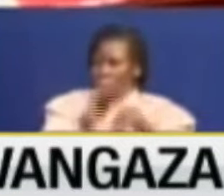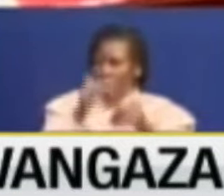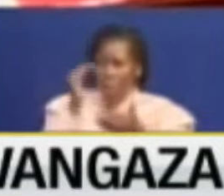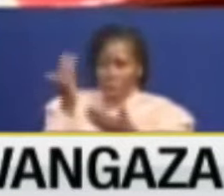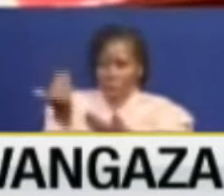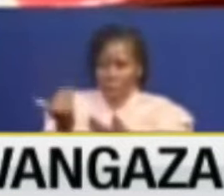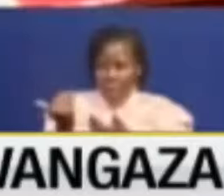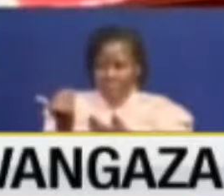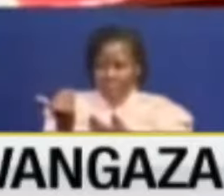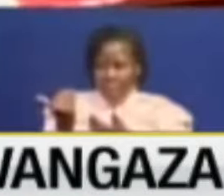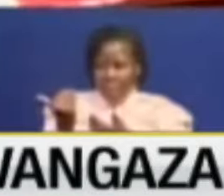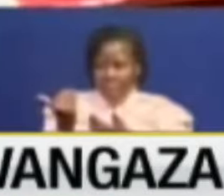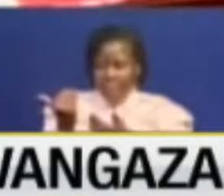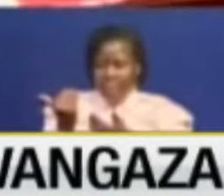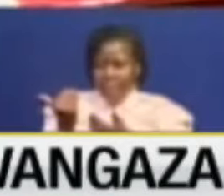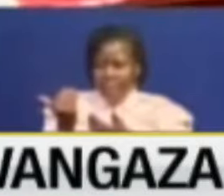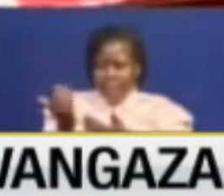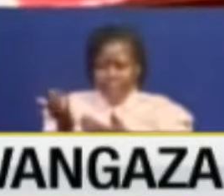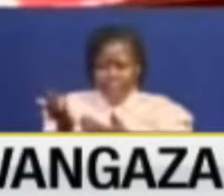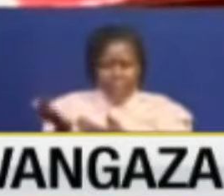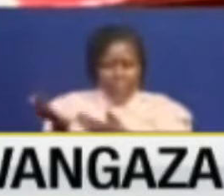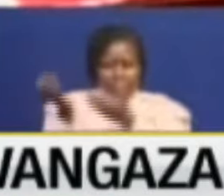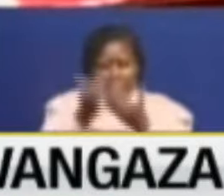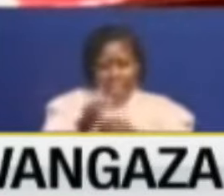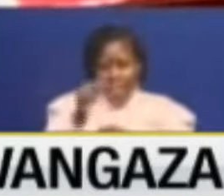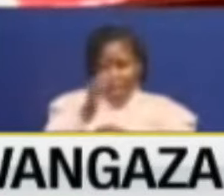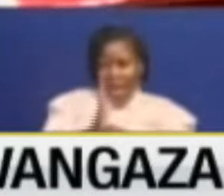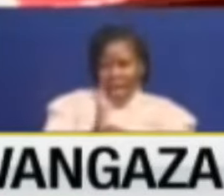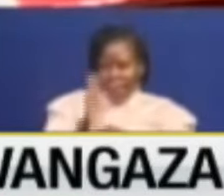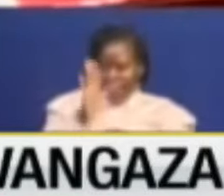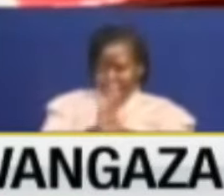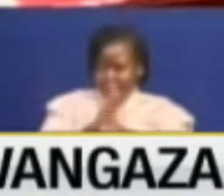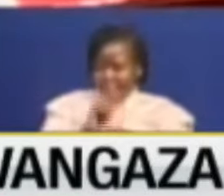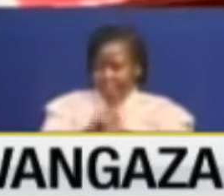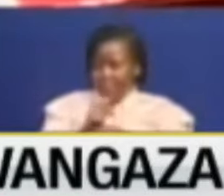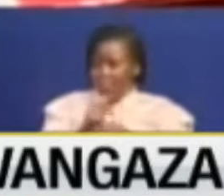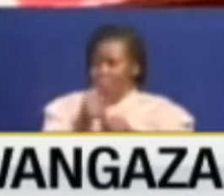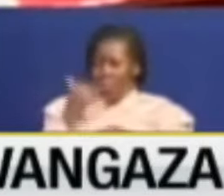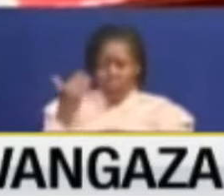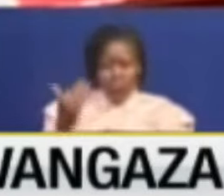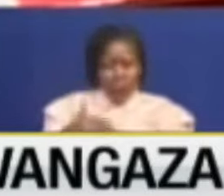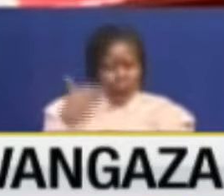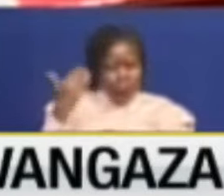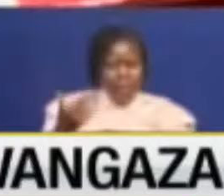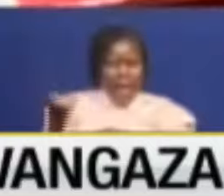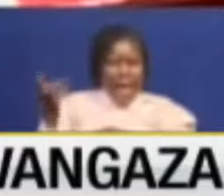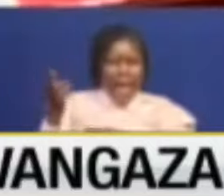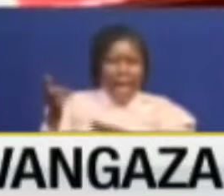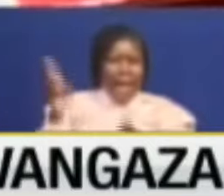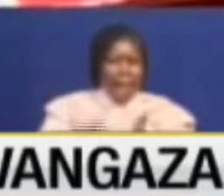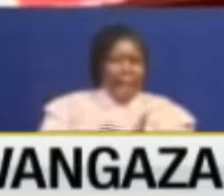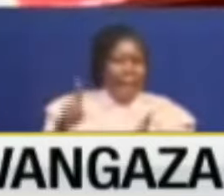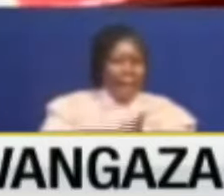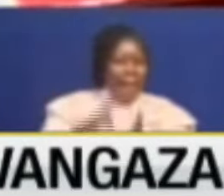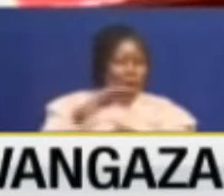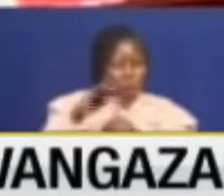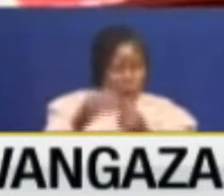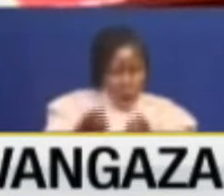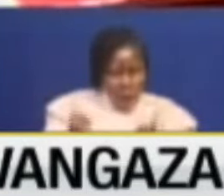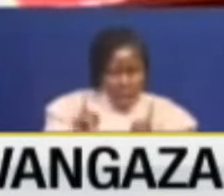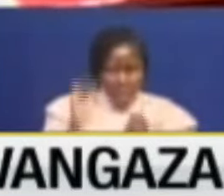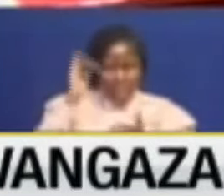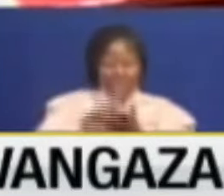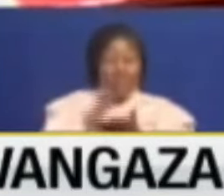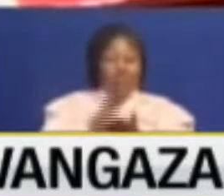is that they will bring the governor so many times here that they will keep on repeating one thing and we all believe that